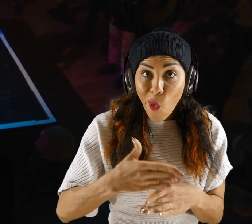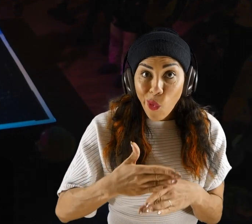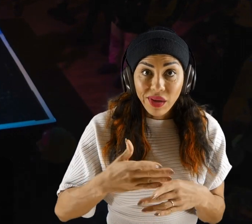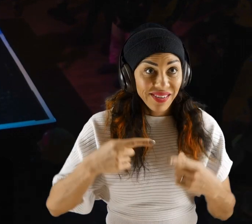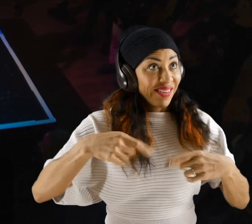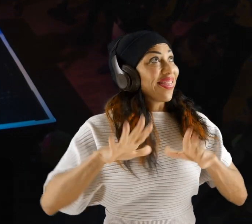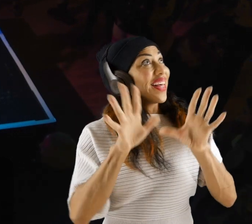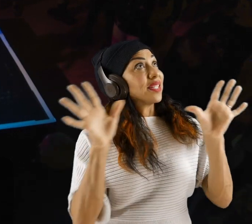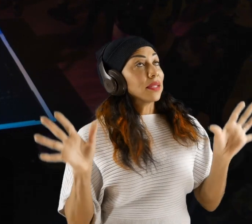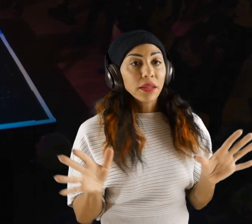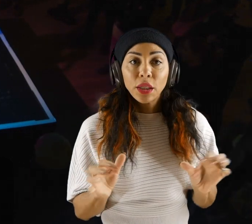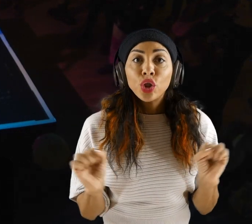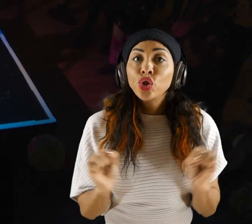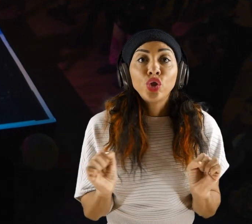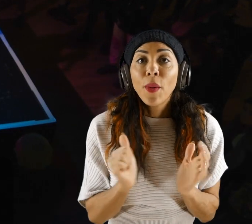unpublished,